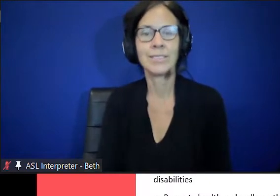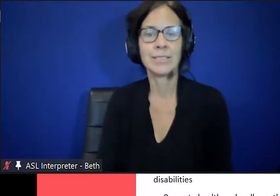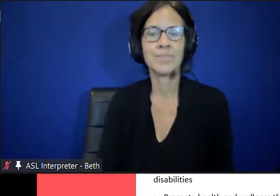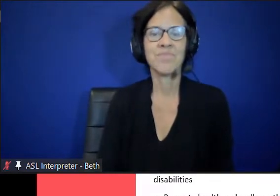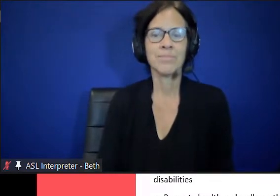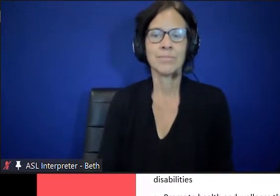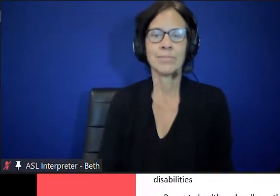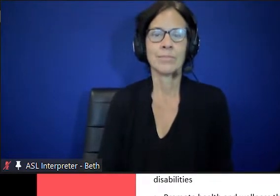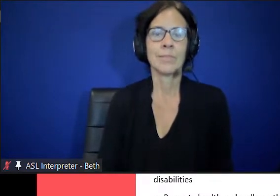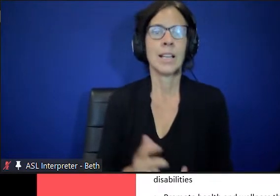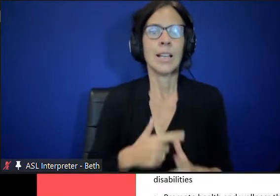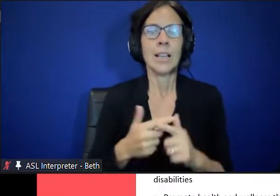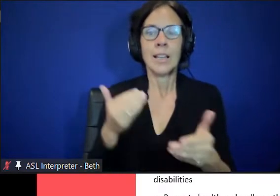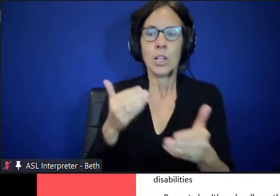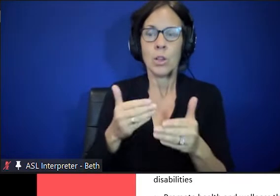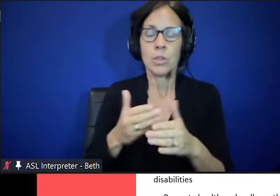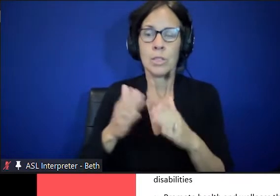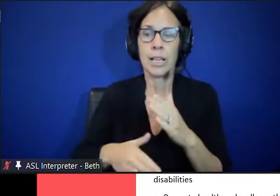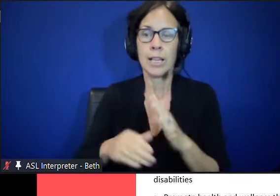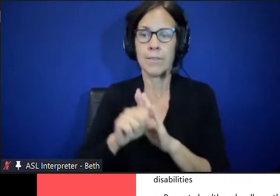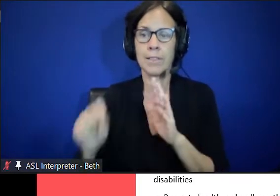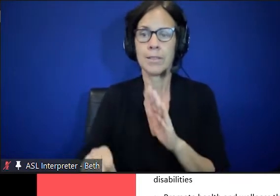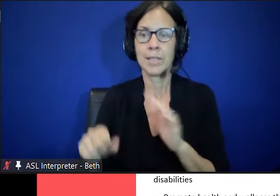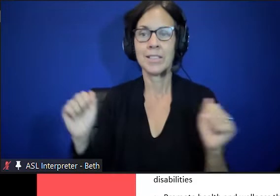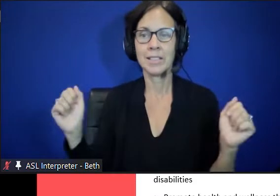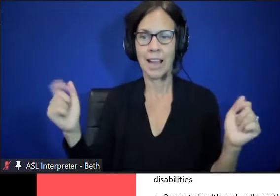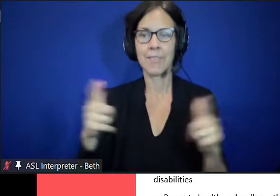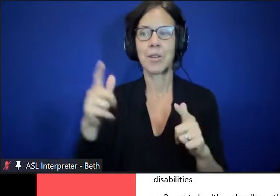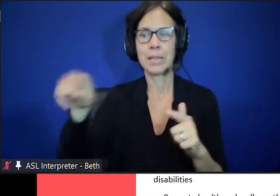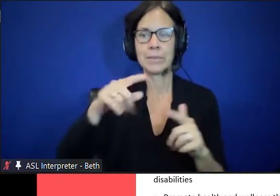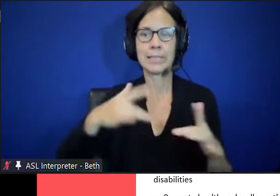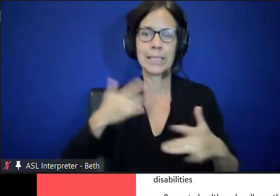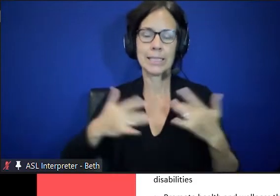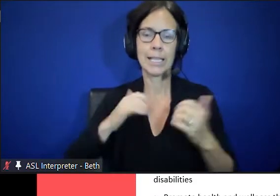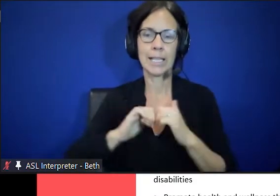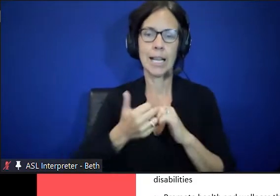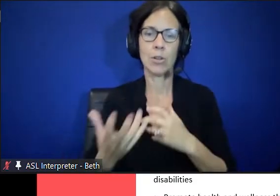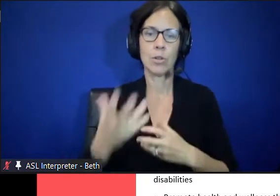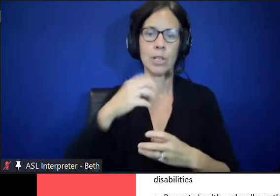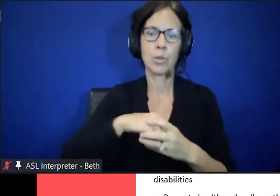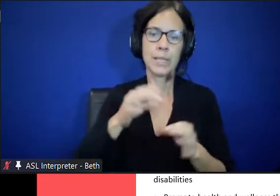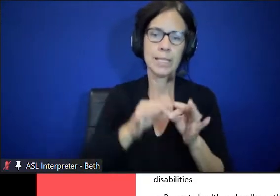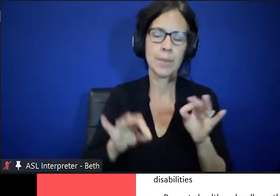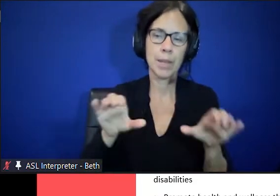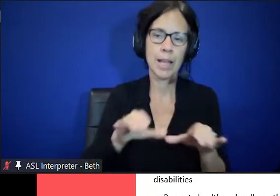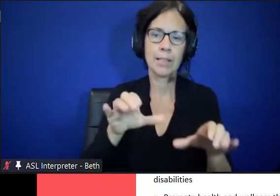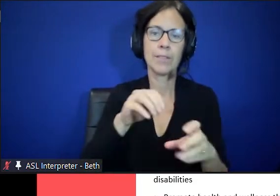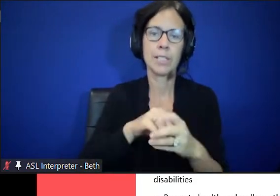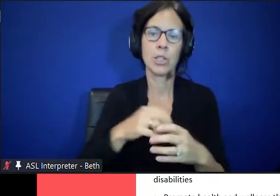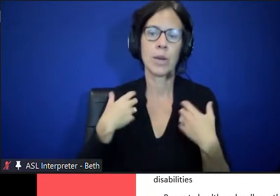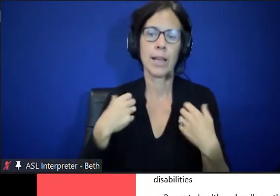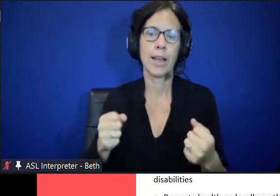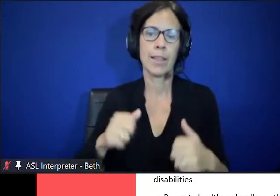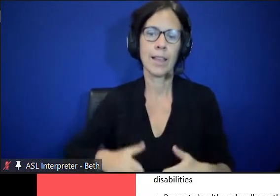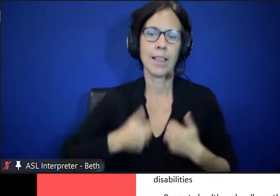And then towards the end of the semester, everyone was excited to learn how to incorporate simple activities into a healthy